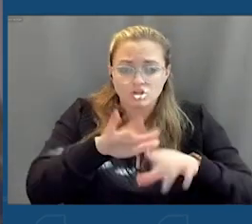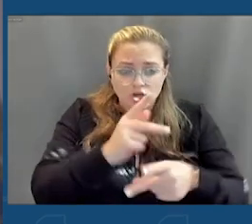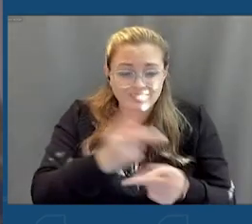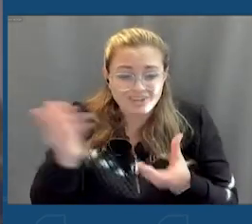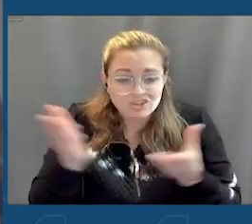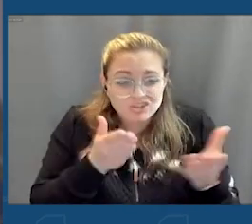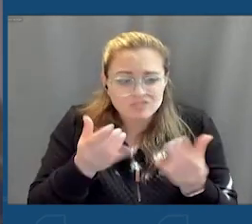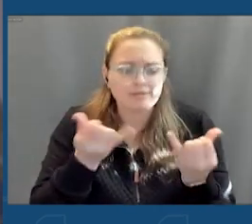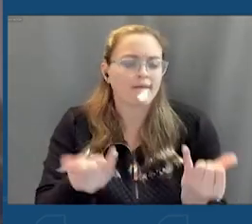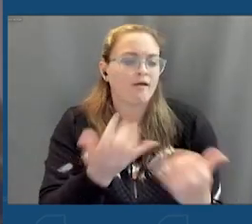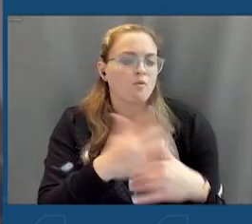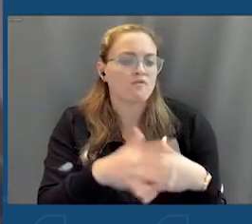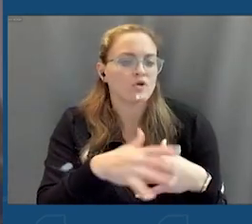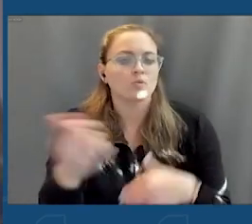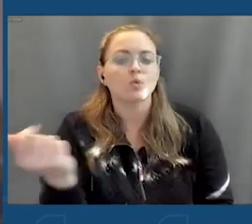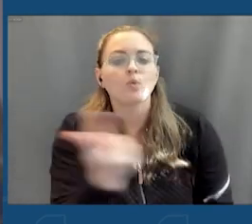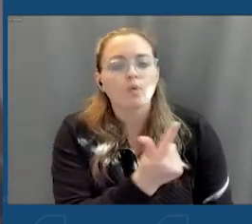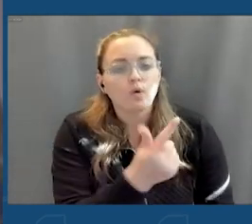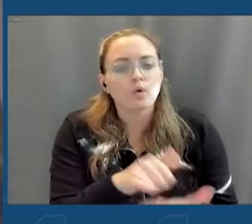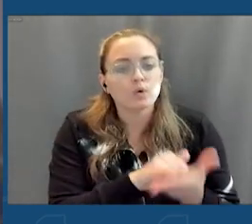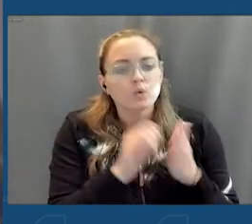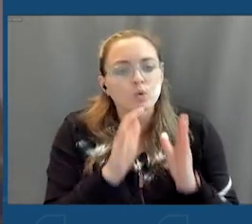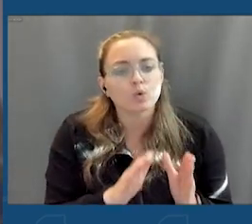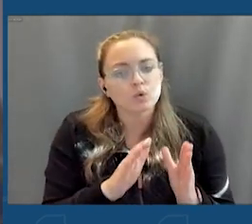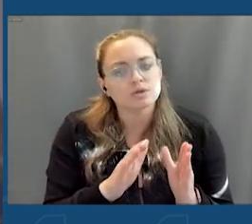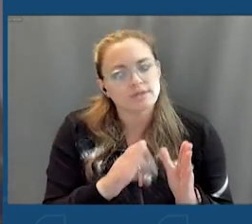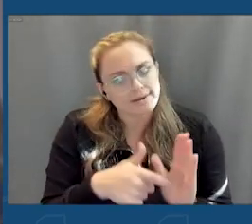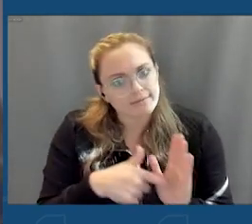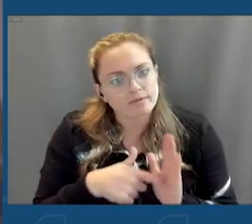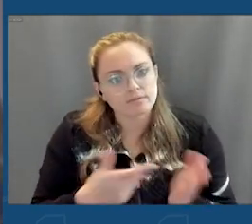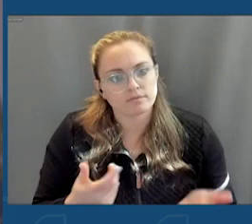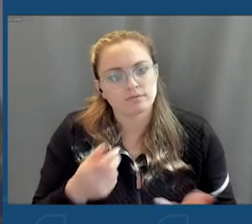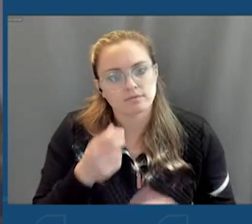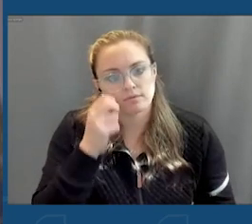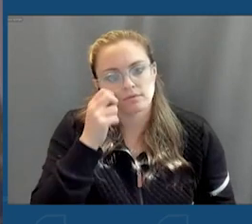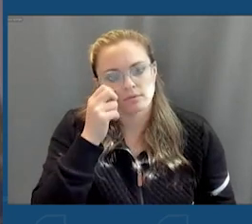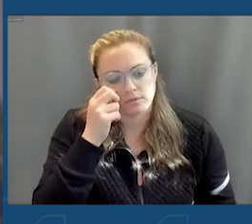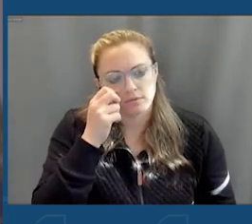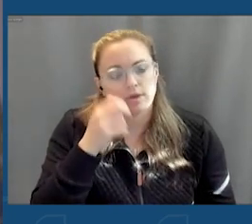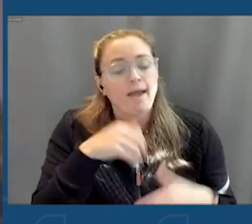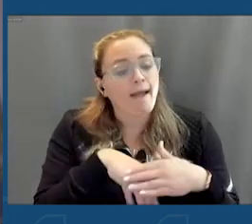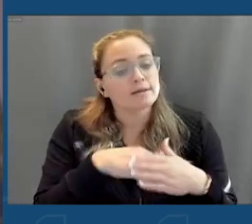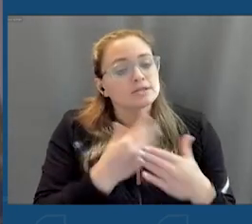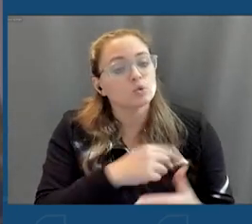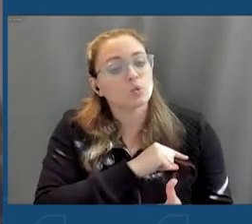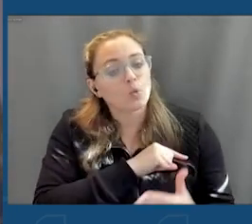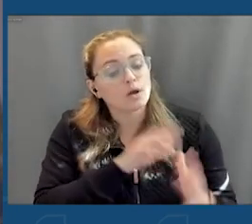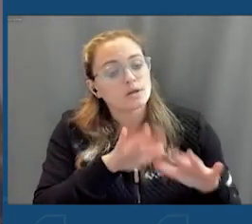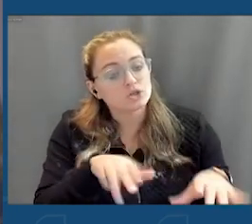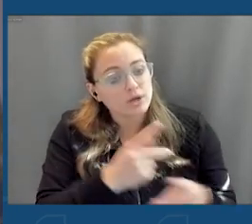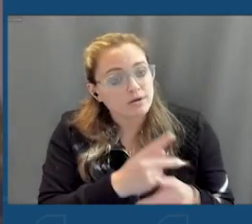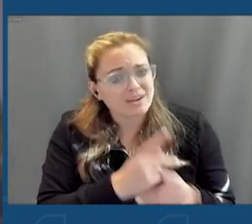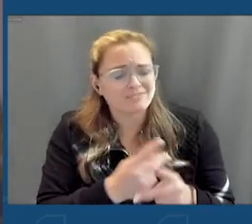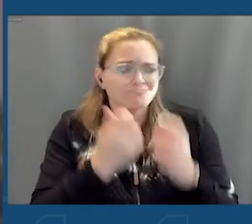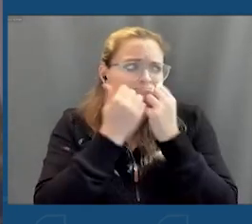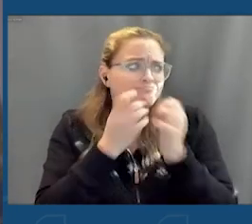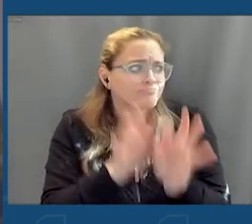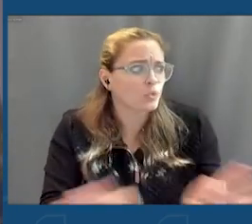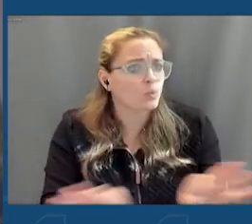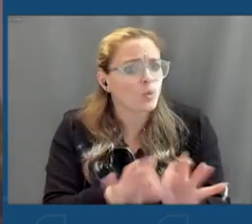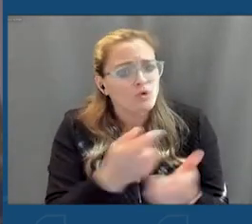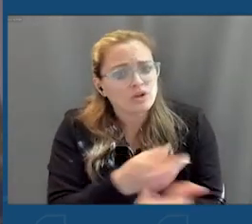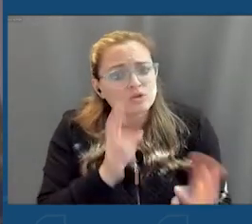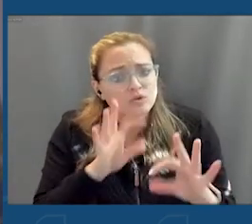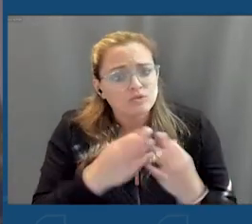be available to all New Yorkers that need it. Okay, access to quality child care is a valuable resource for families and